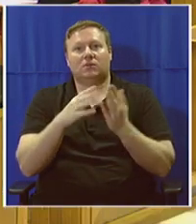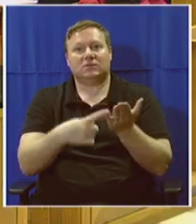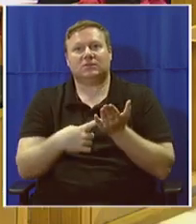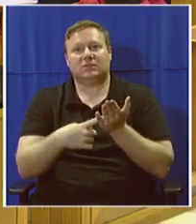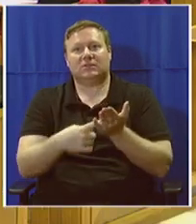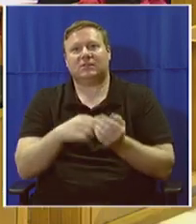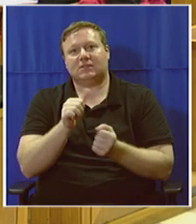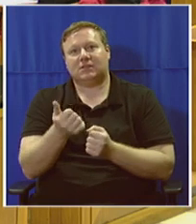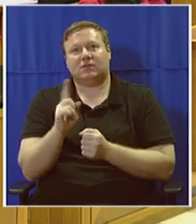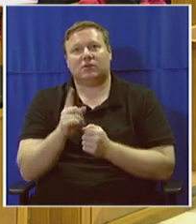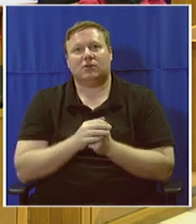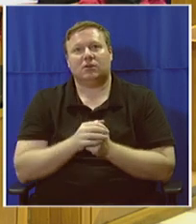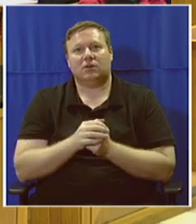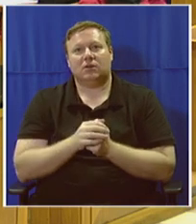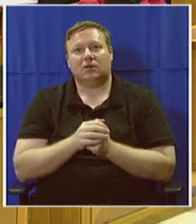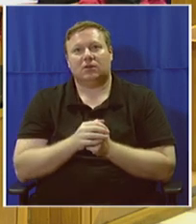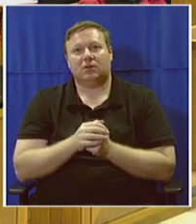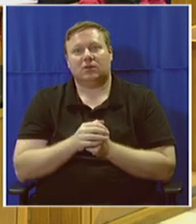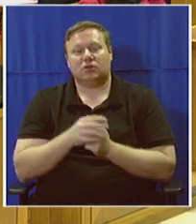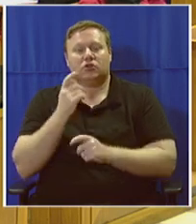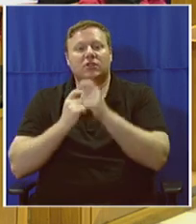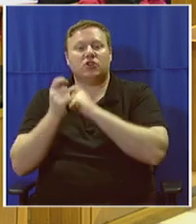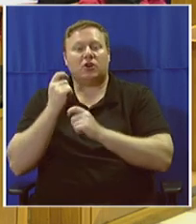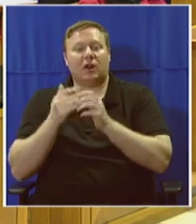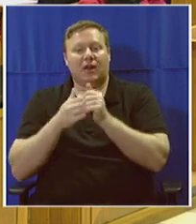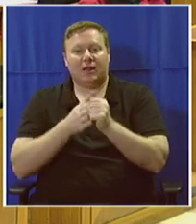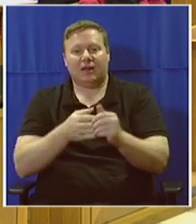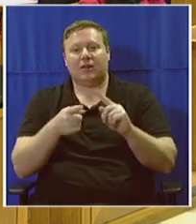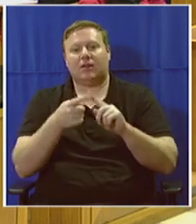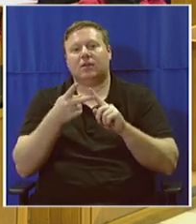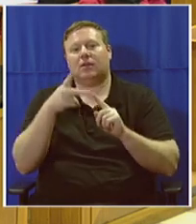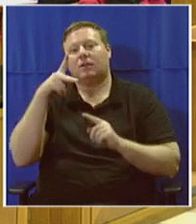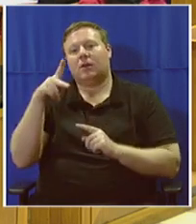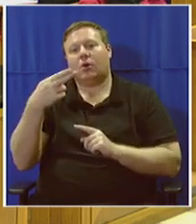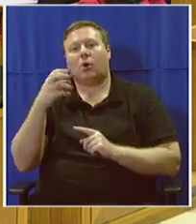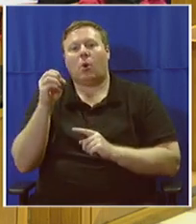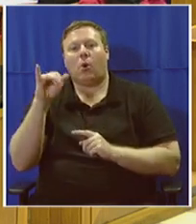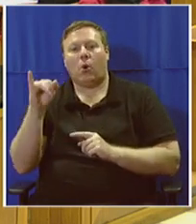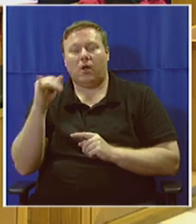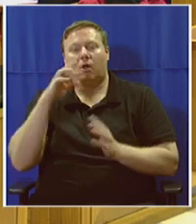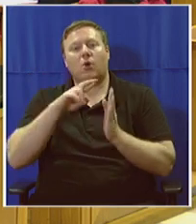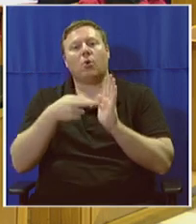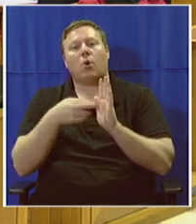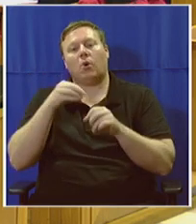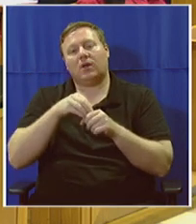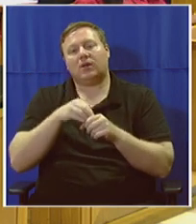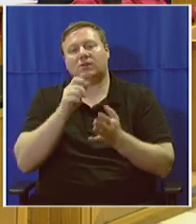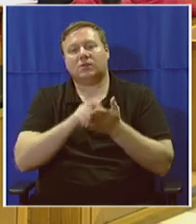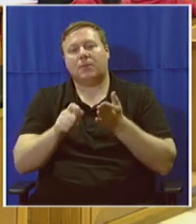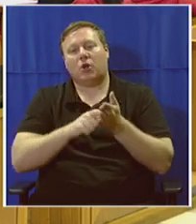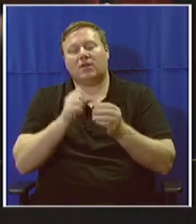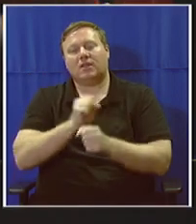of traditional leaders and Khoisan reflecting on their role in a democratic South Africa. I so move. Thank you. Thank